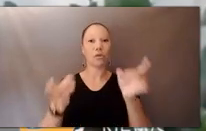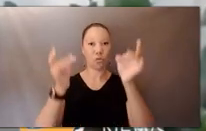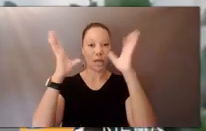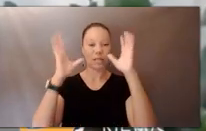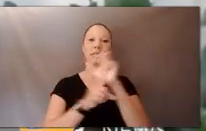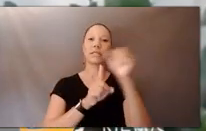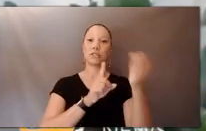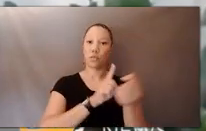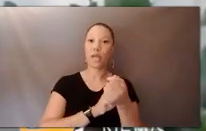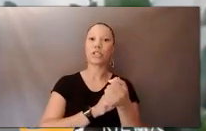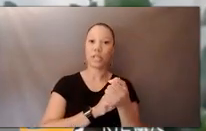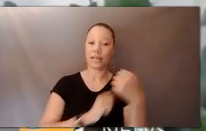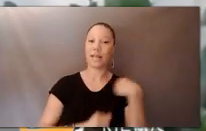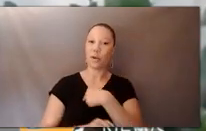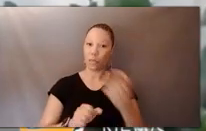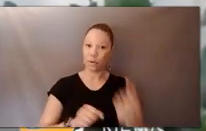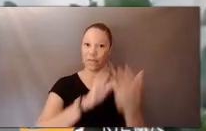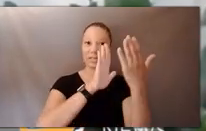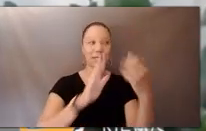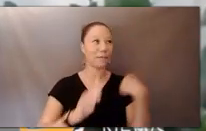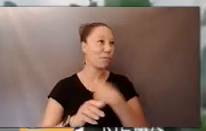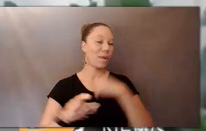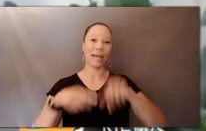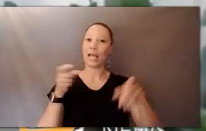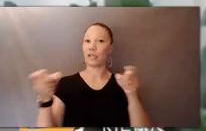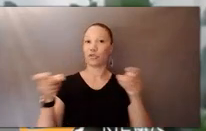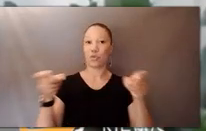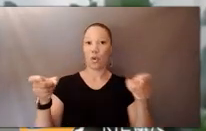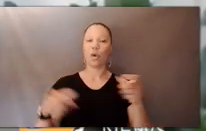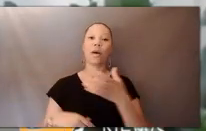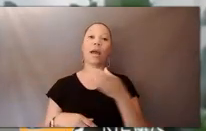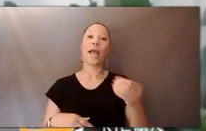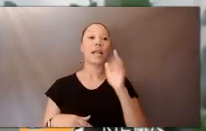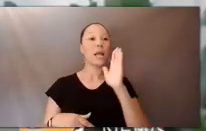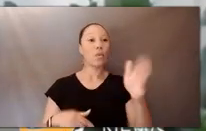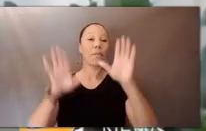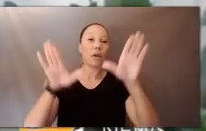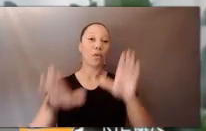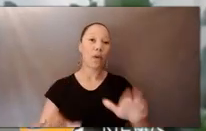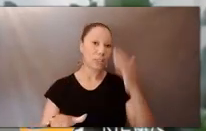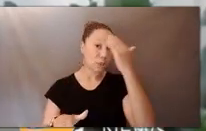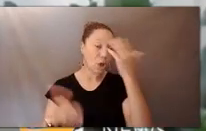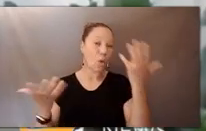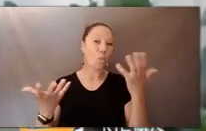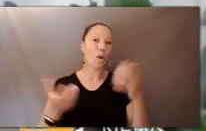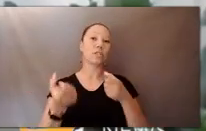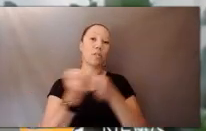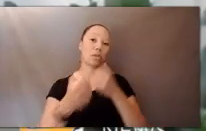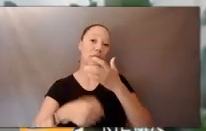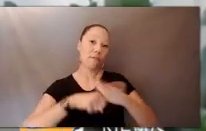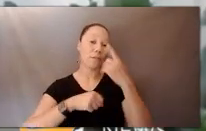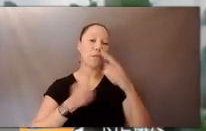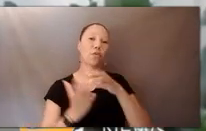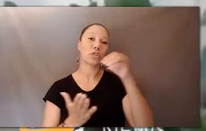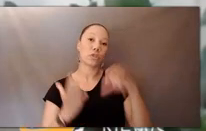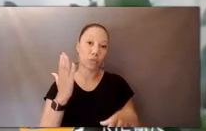in, that we really is beyond our control. And it would be great to know what supports are there for students